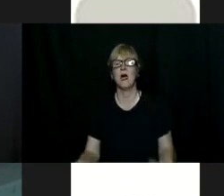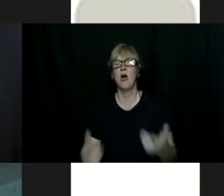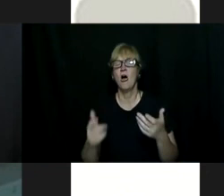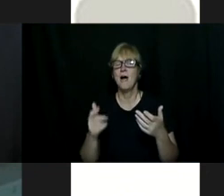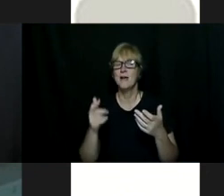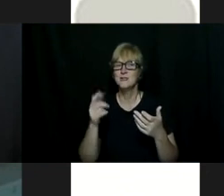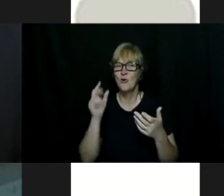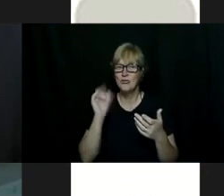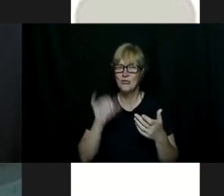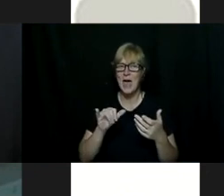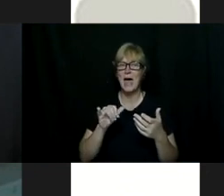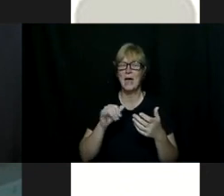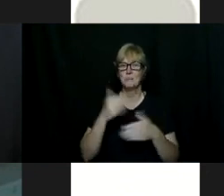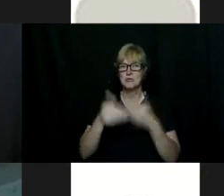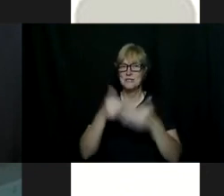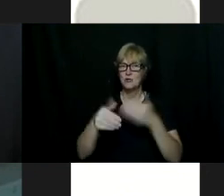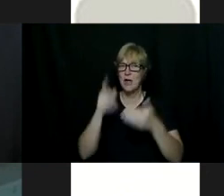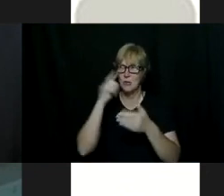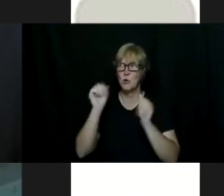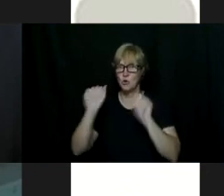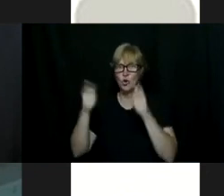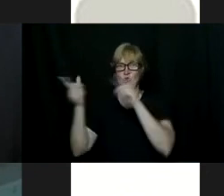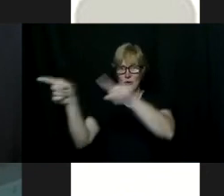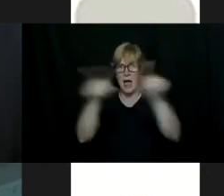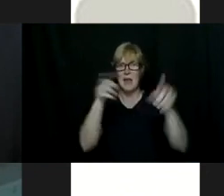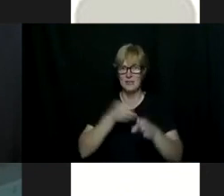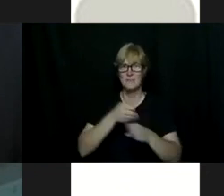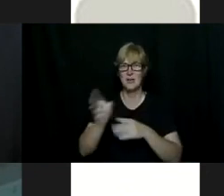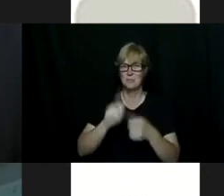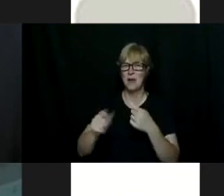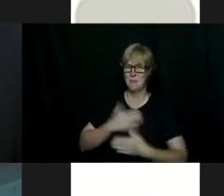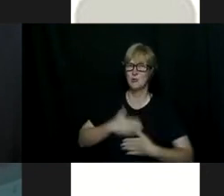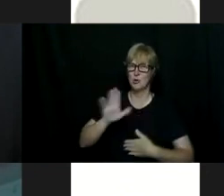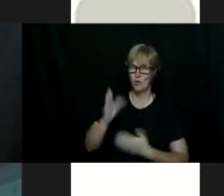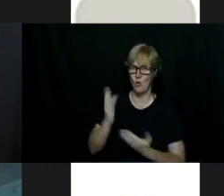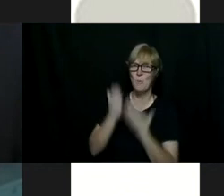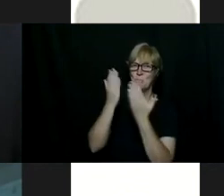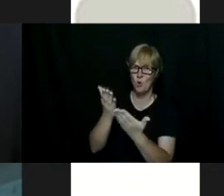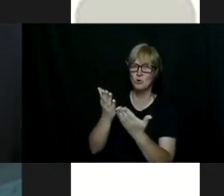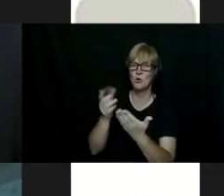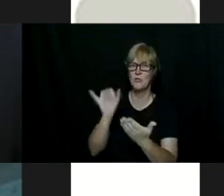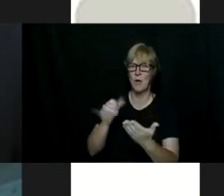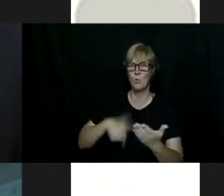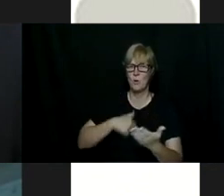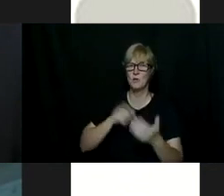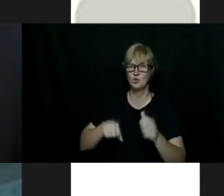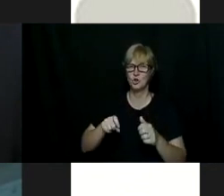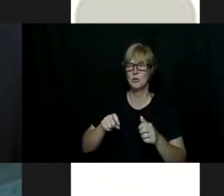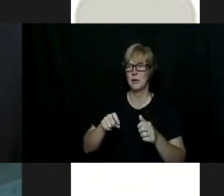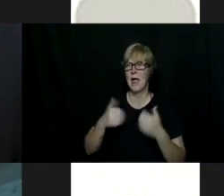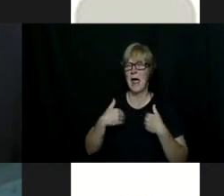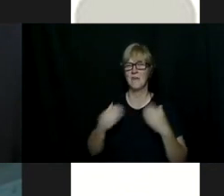an agreed standard in the field. But I also appreciate your proposal that there should be more of this agreement to